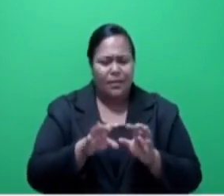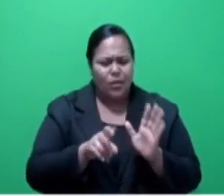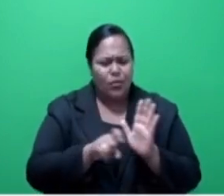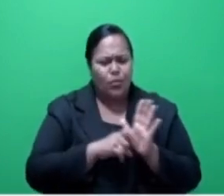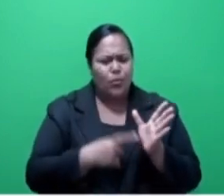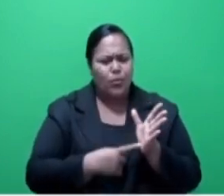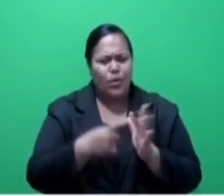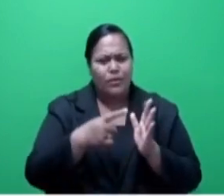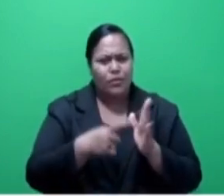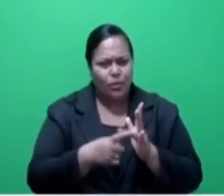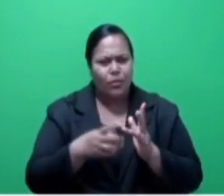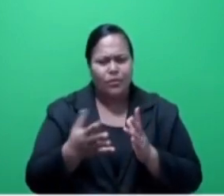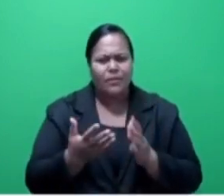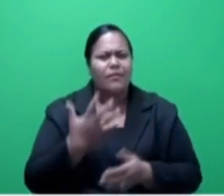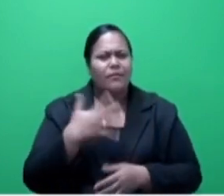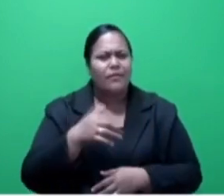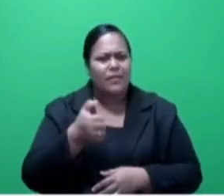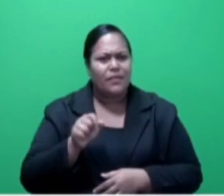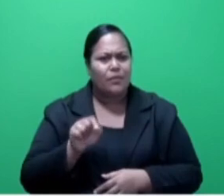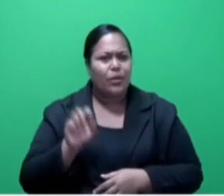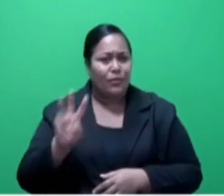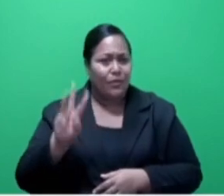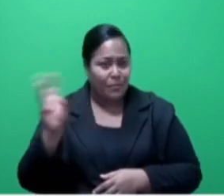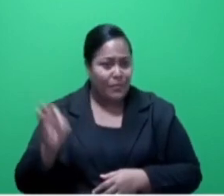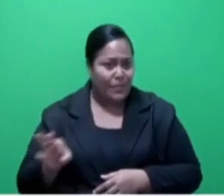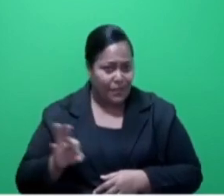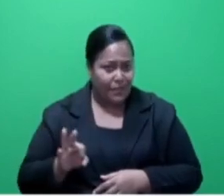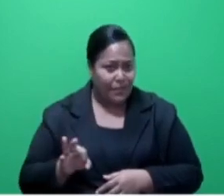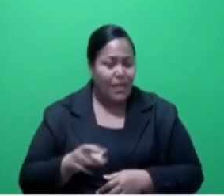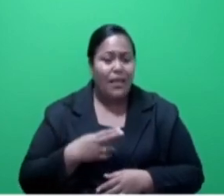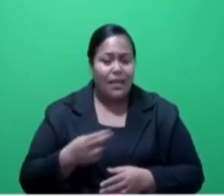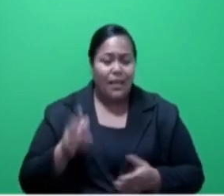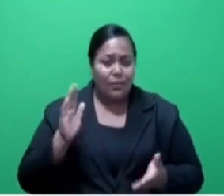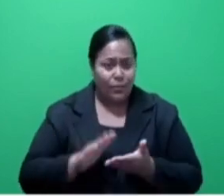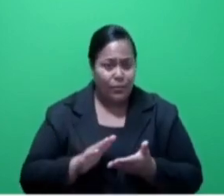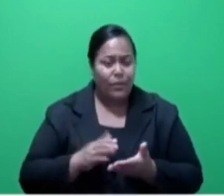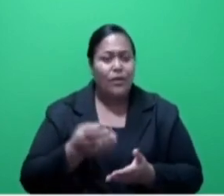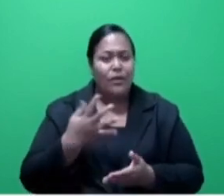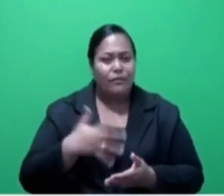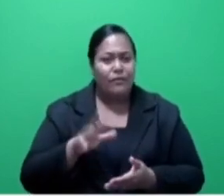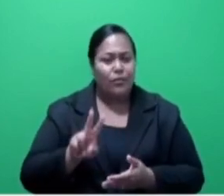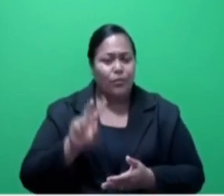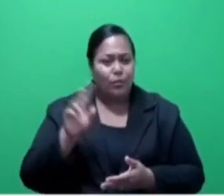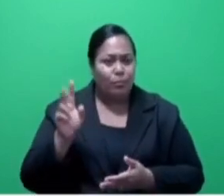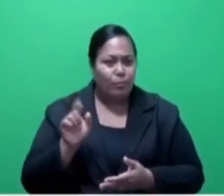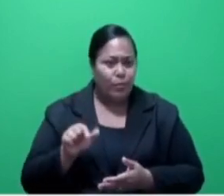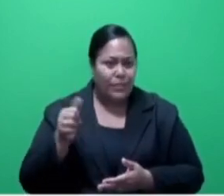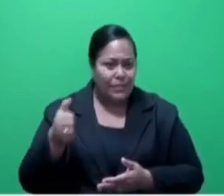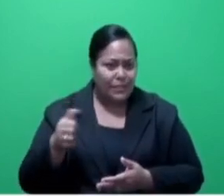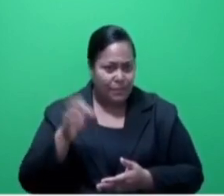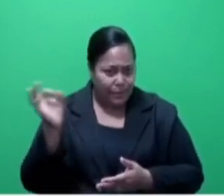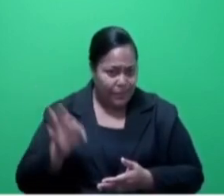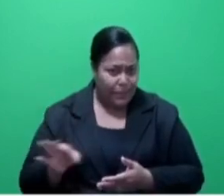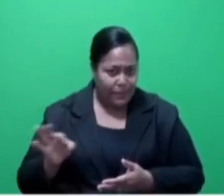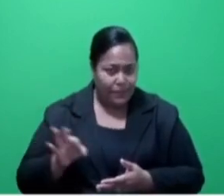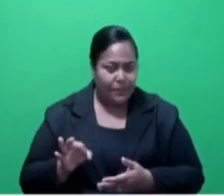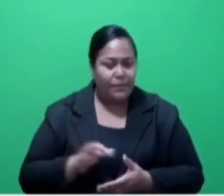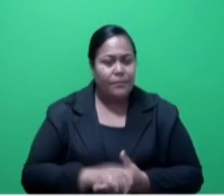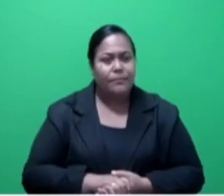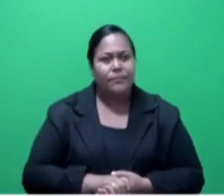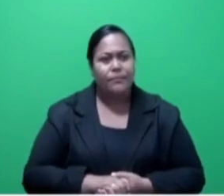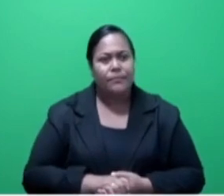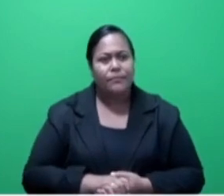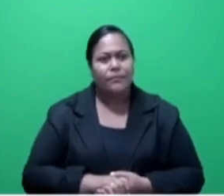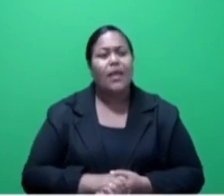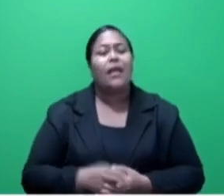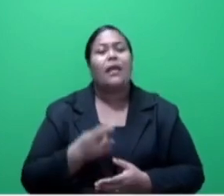rose to 56.2% in 2010. Following this, Mr. Speaker, sir, the debt to GDP ratio is on a steady downward path,